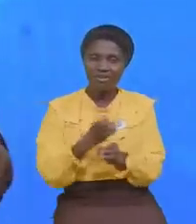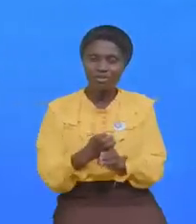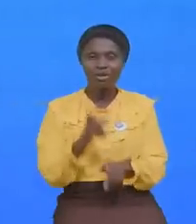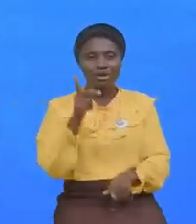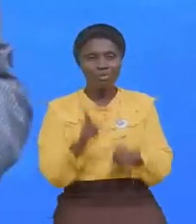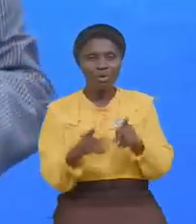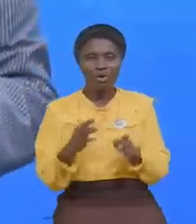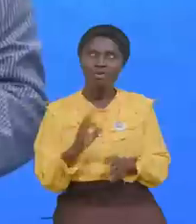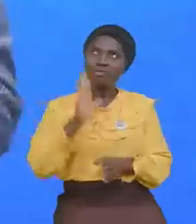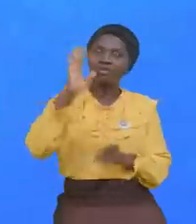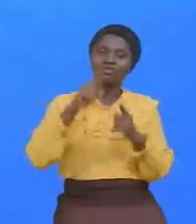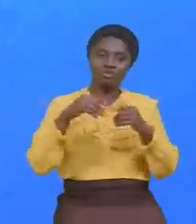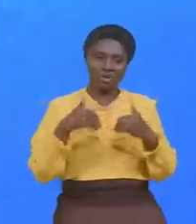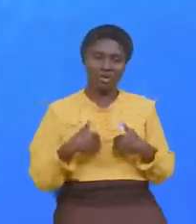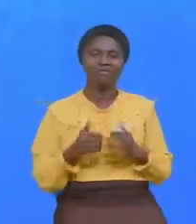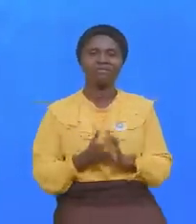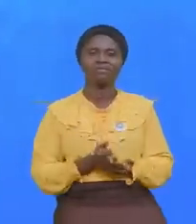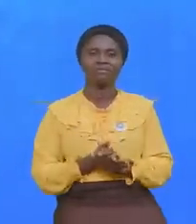to have.